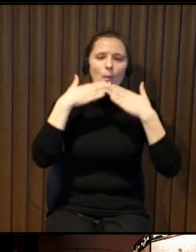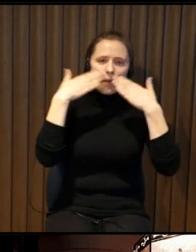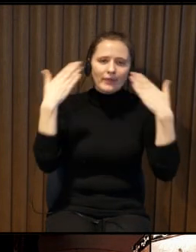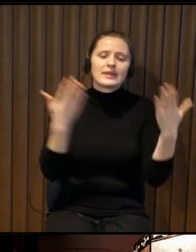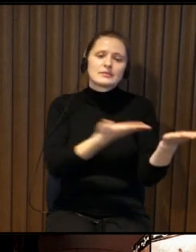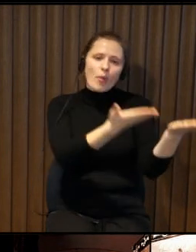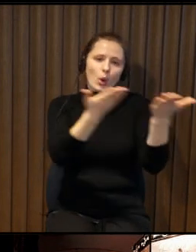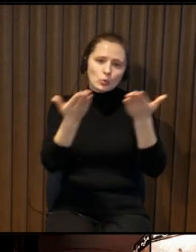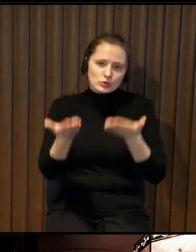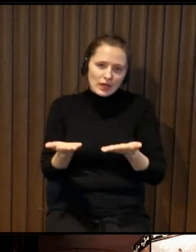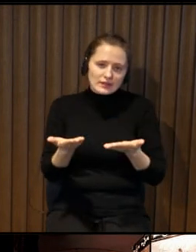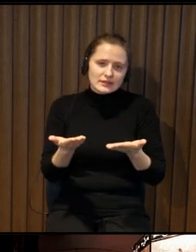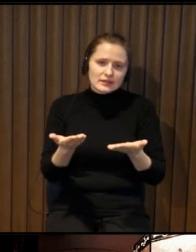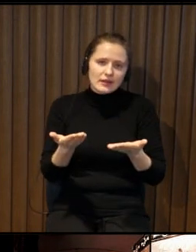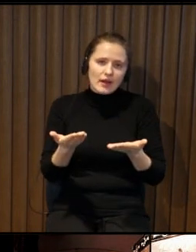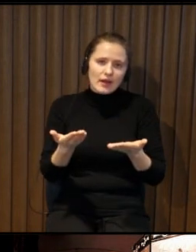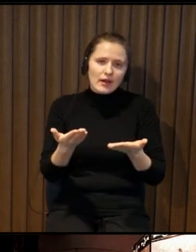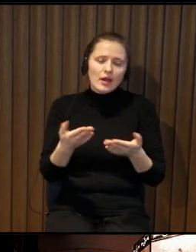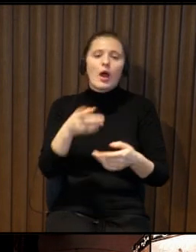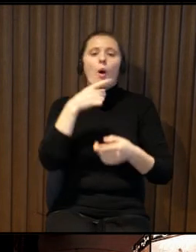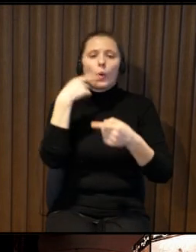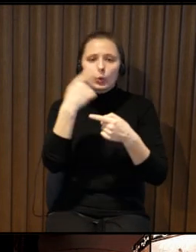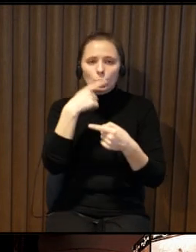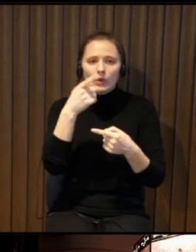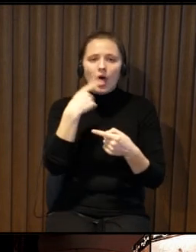I would love to continue the conversation. Here are a number of the URLs